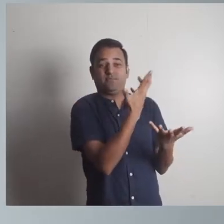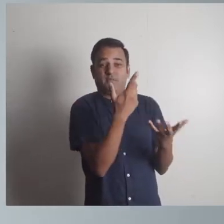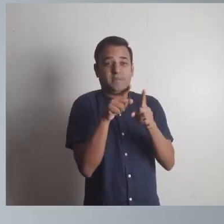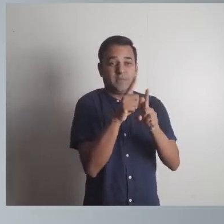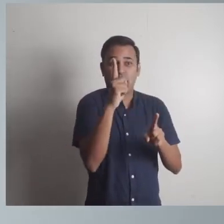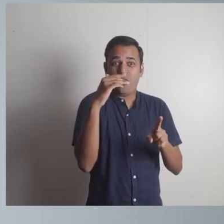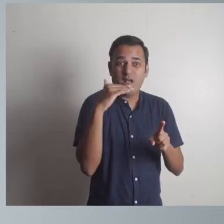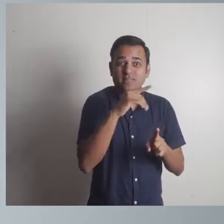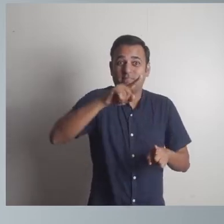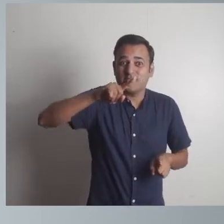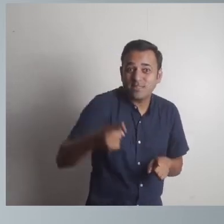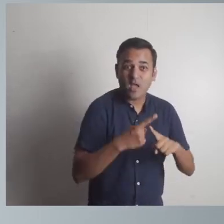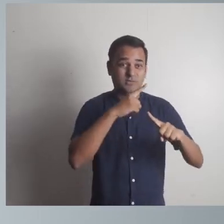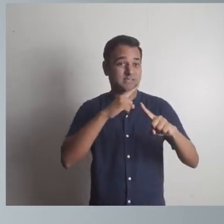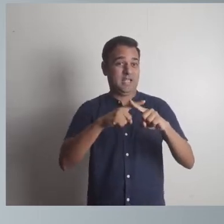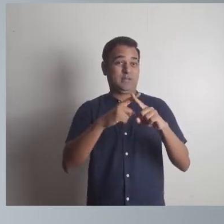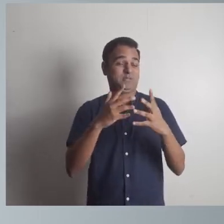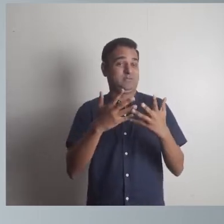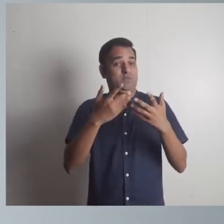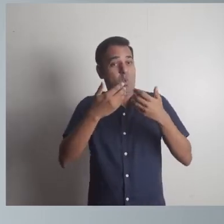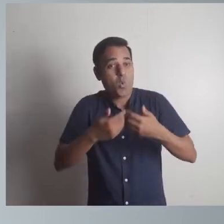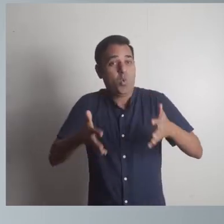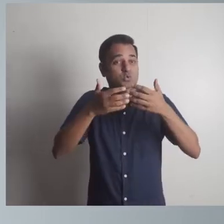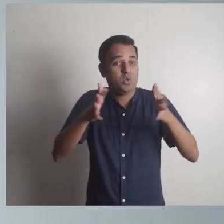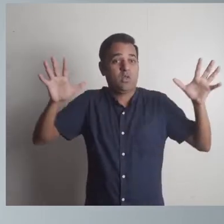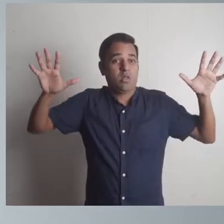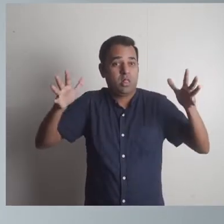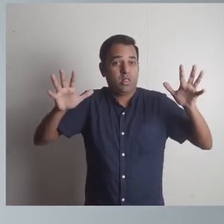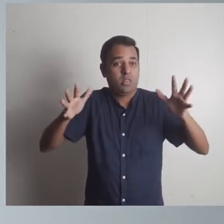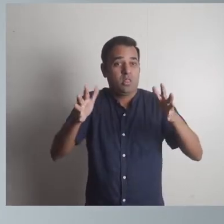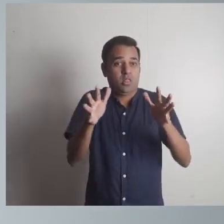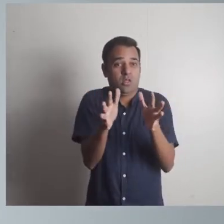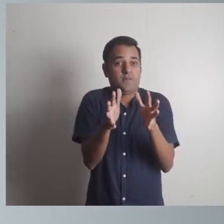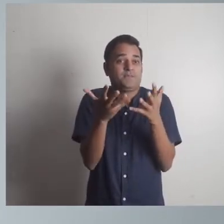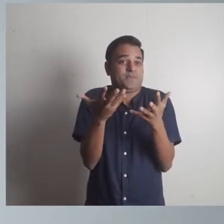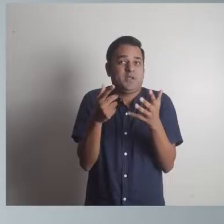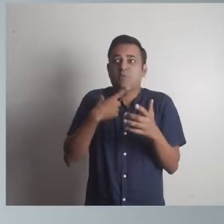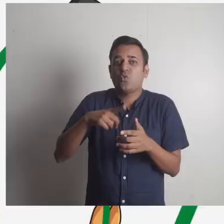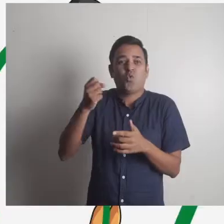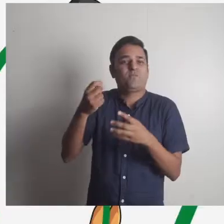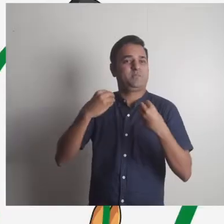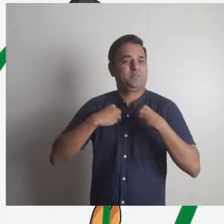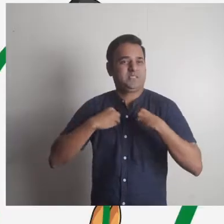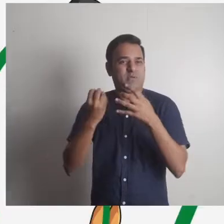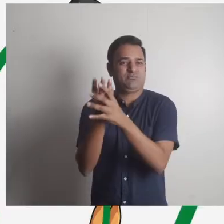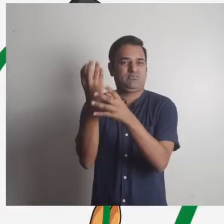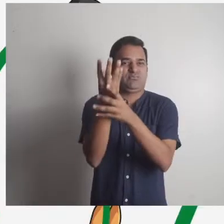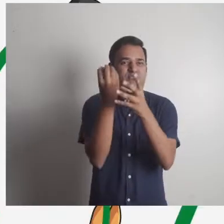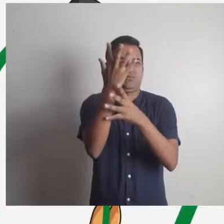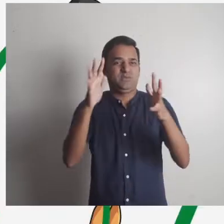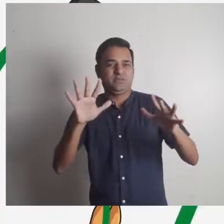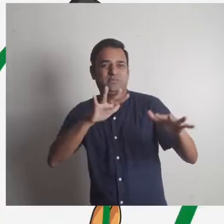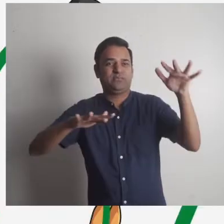lenses, you can use in terms of any set of issues as analysis. Okay. Then the next one,